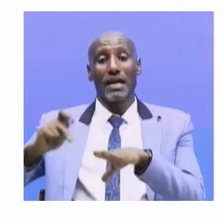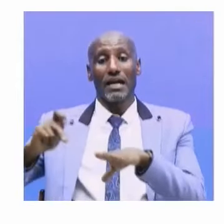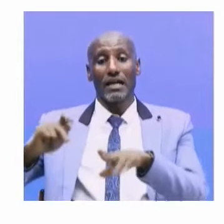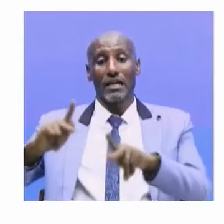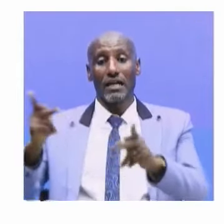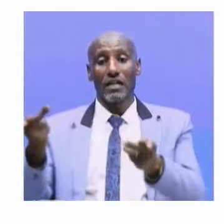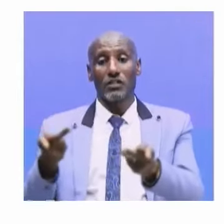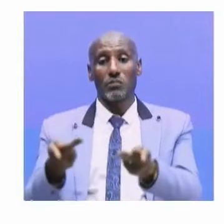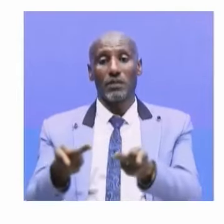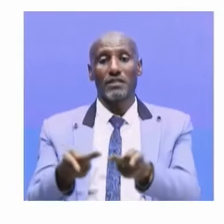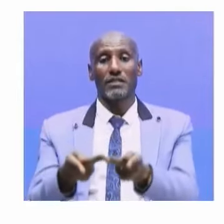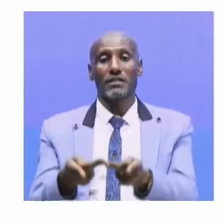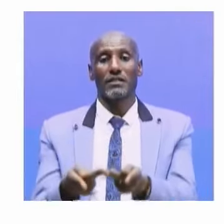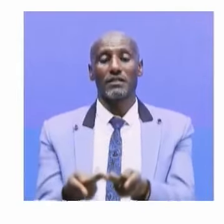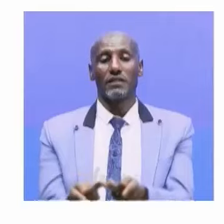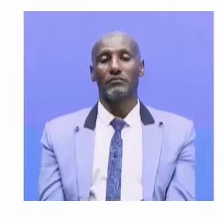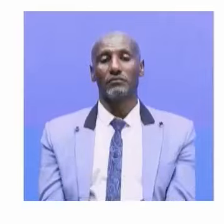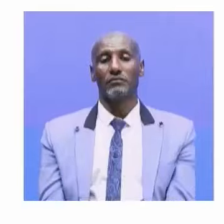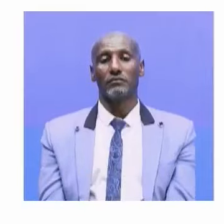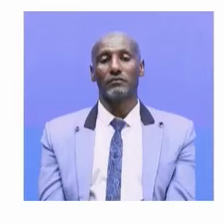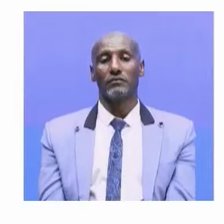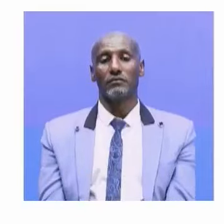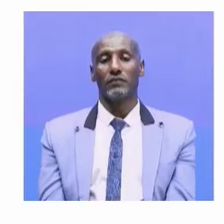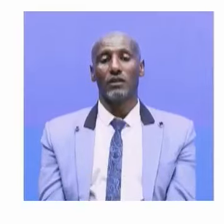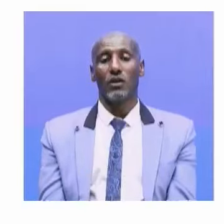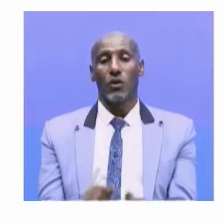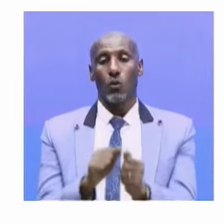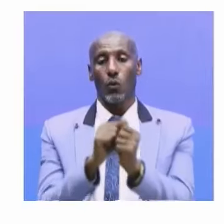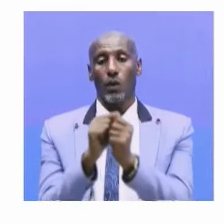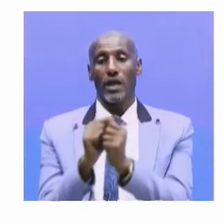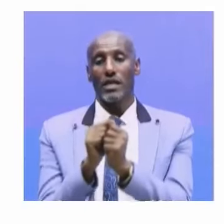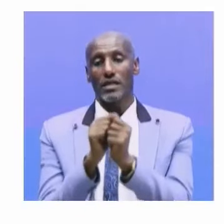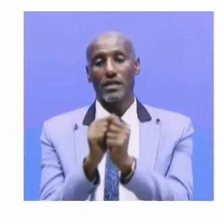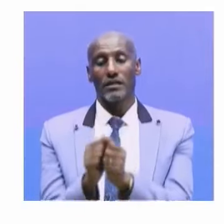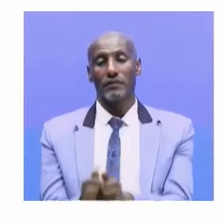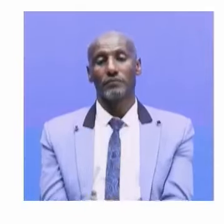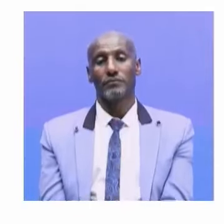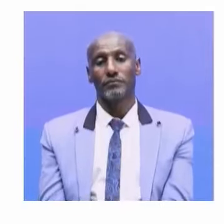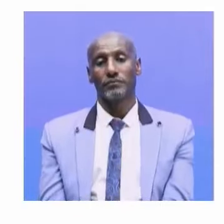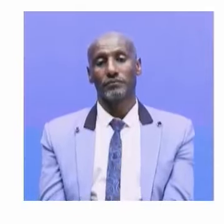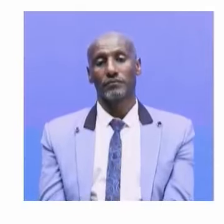spaces, the blanks with